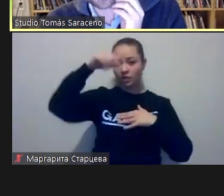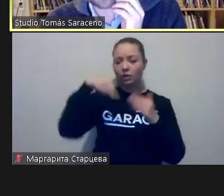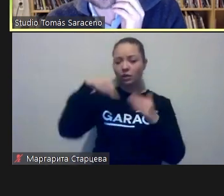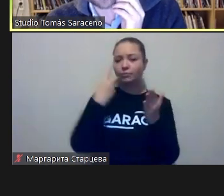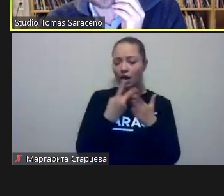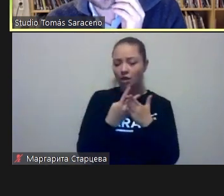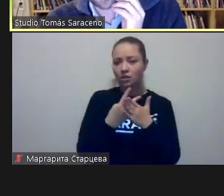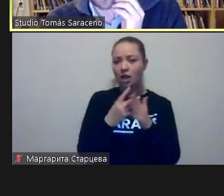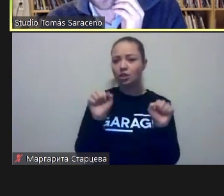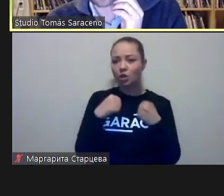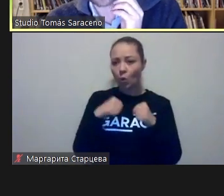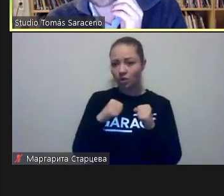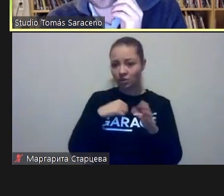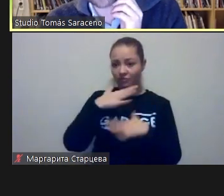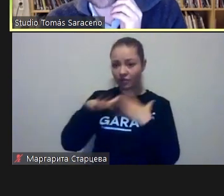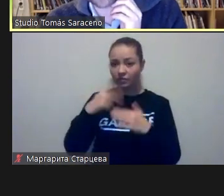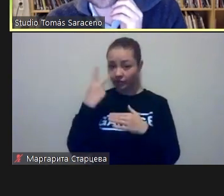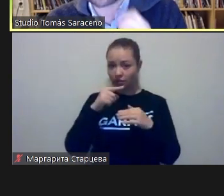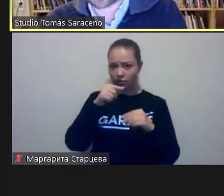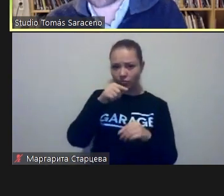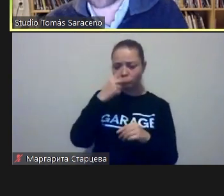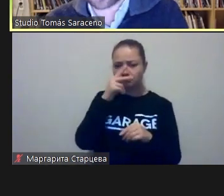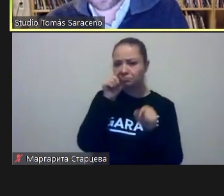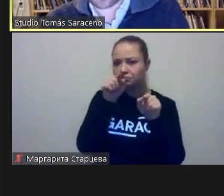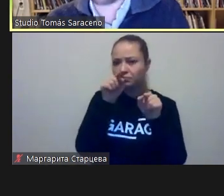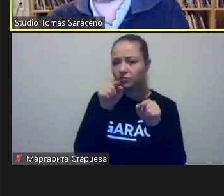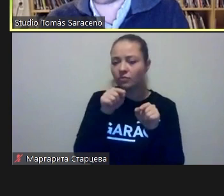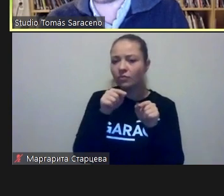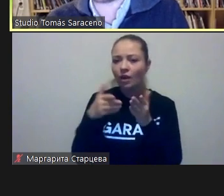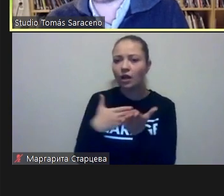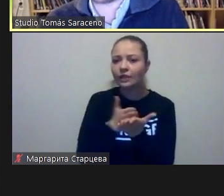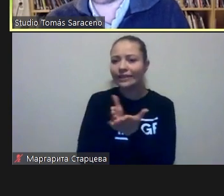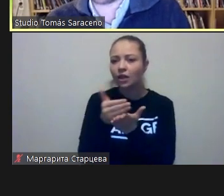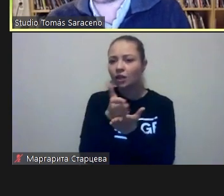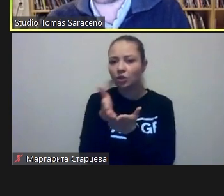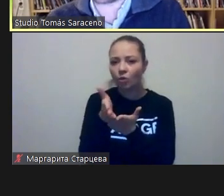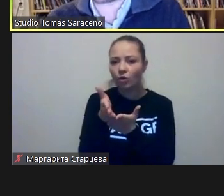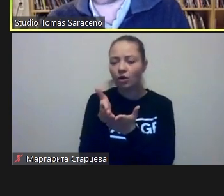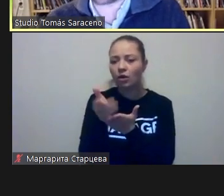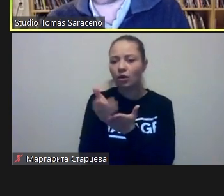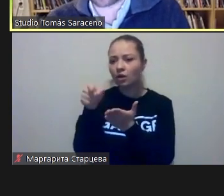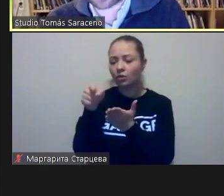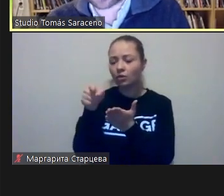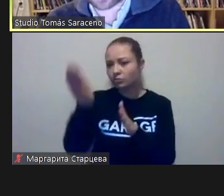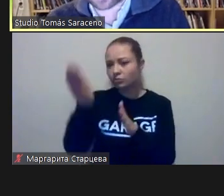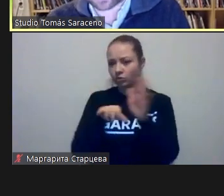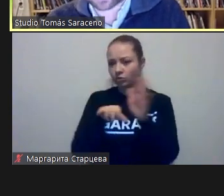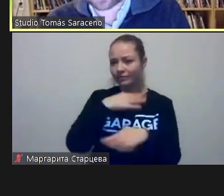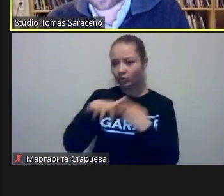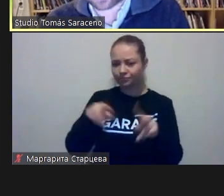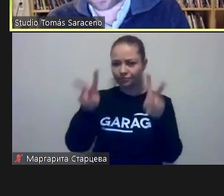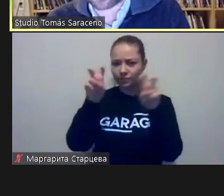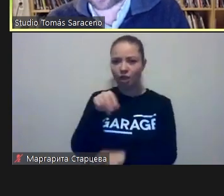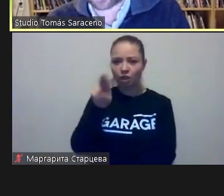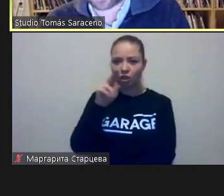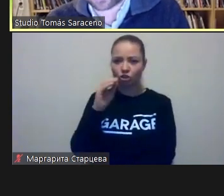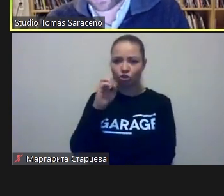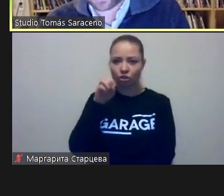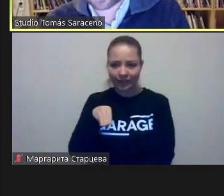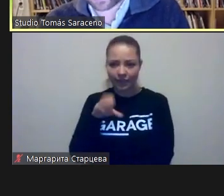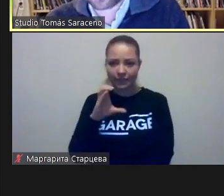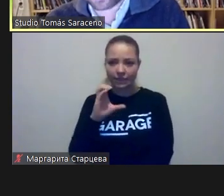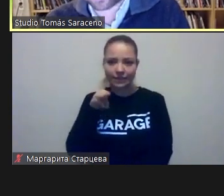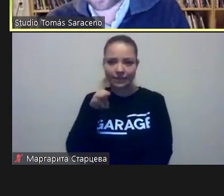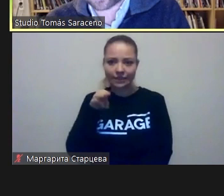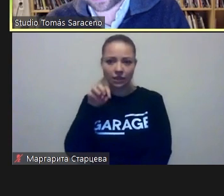jet streams, right? Where the sculpture, this Mir Barun, have done 3 times around the world. This means exactly the same. Not during the day,